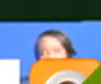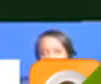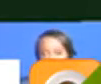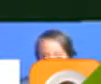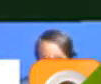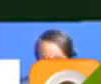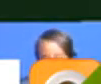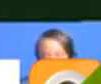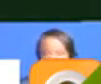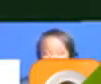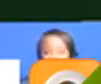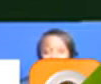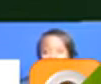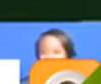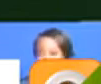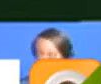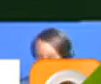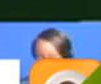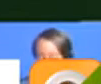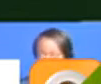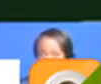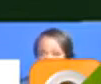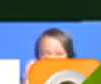With that expanded mandate,